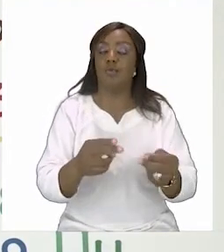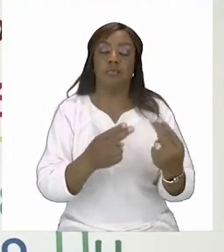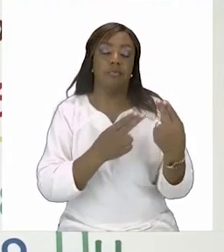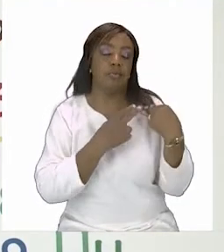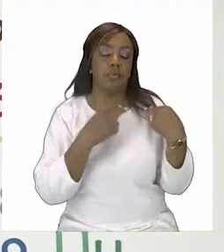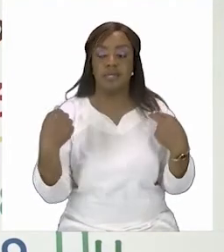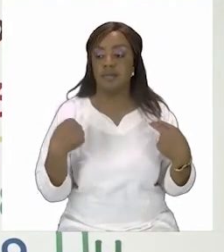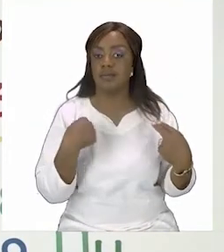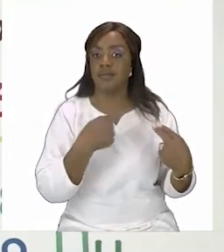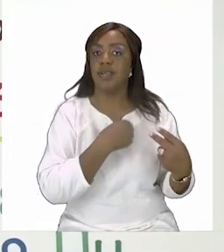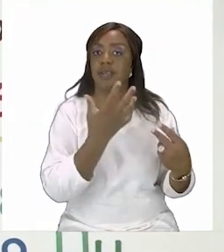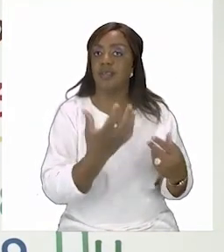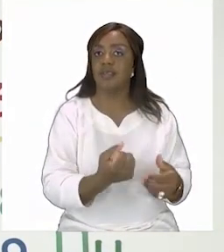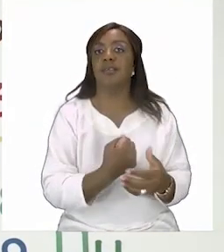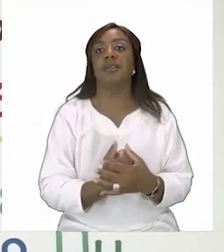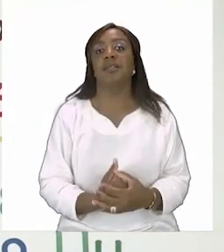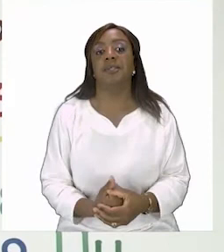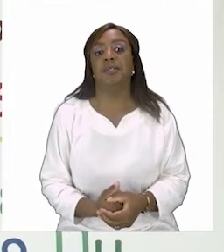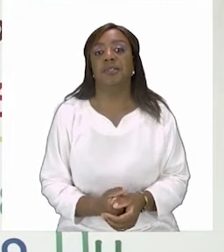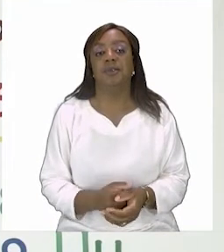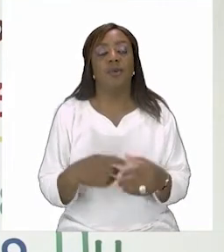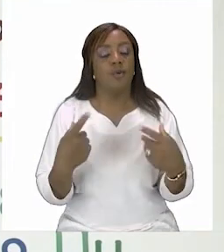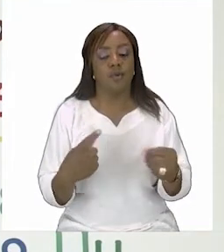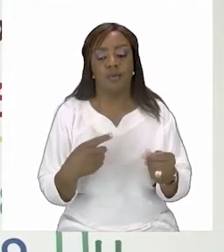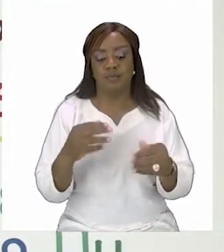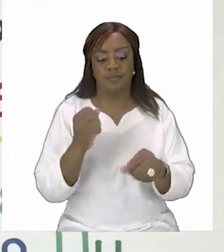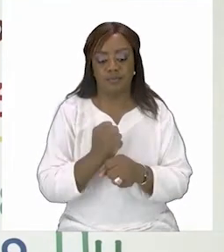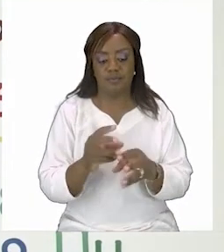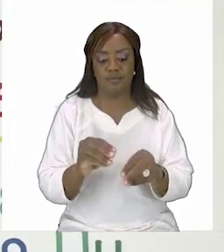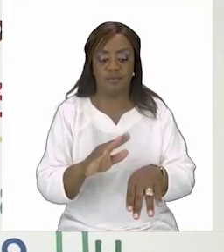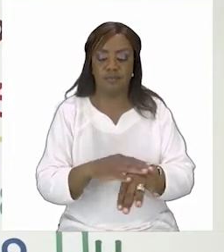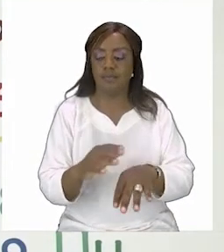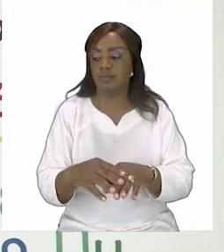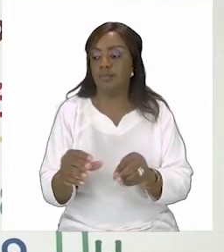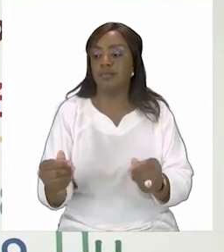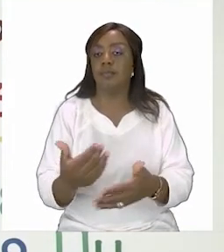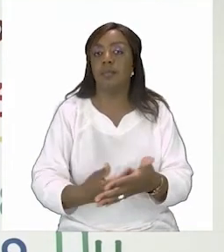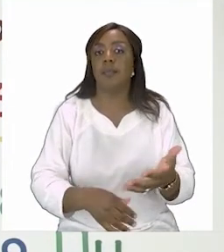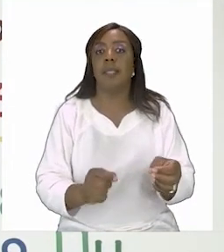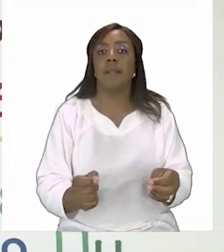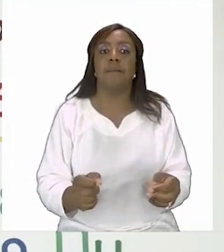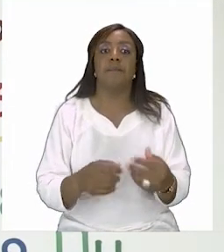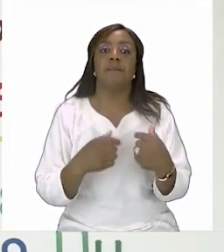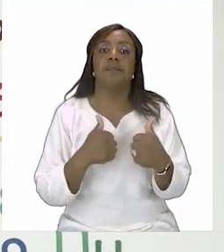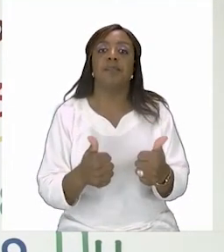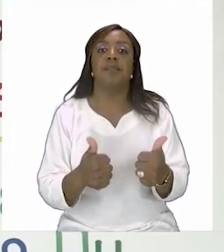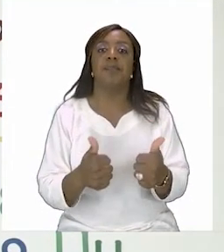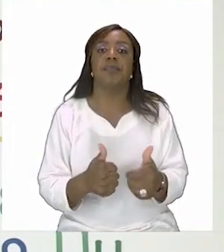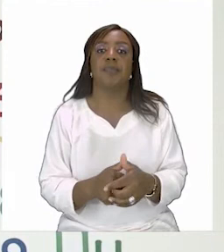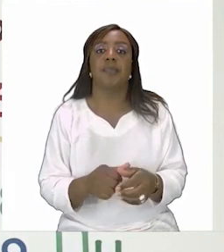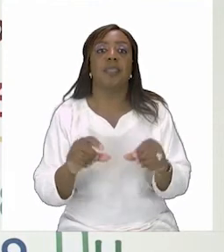we are. Make sure your hands are dry before you touch anything else. Well done. Our